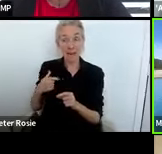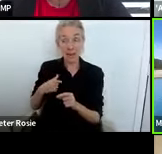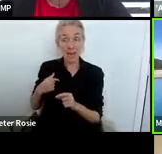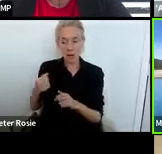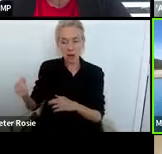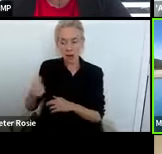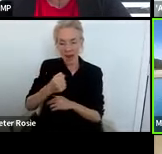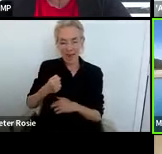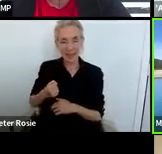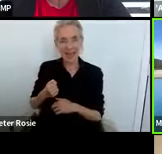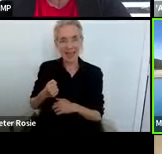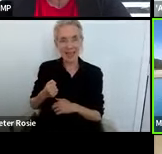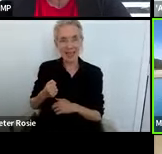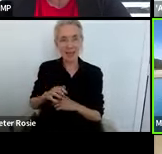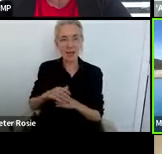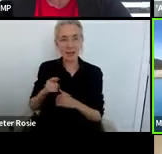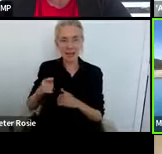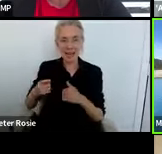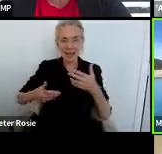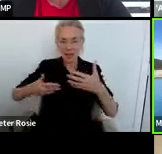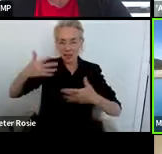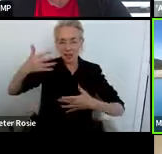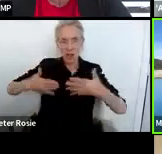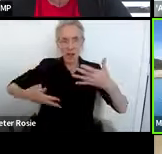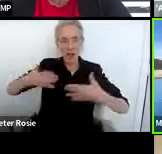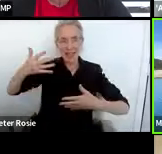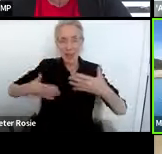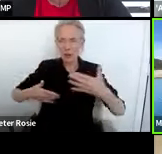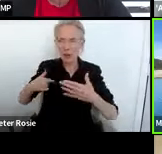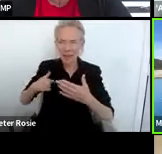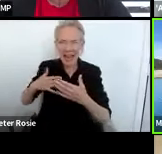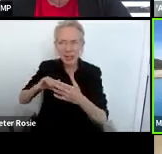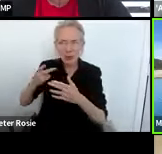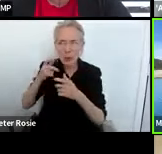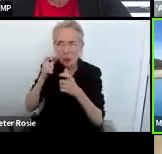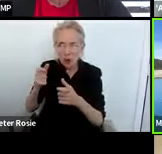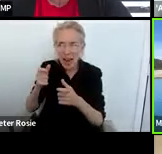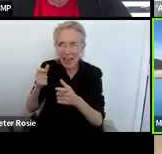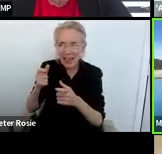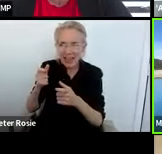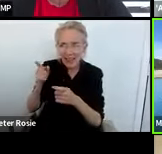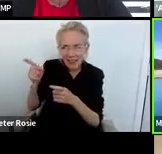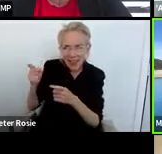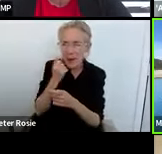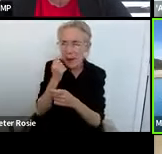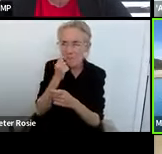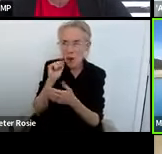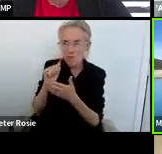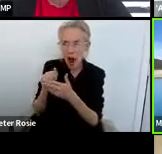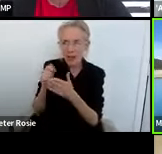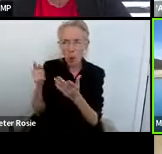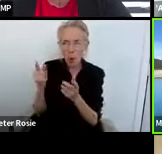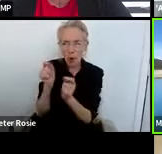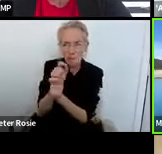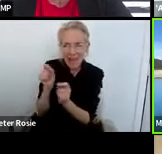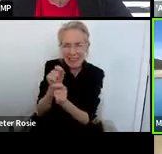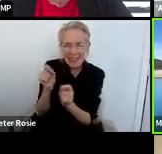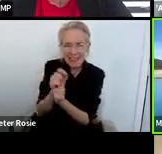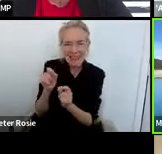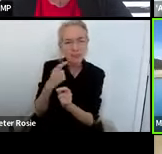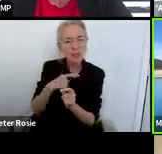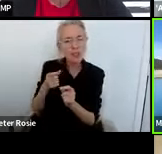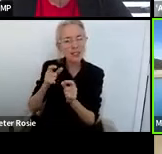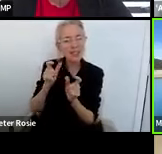of him transposing numbers, because they could make quite a big difference to the accounting system. So, you know, how do